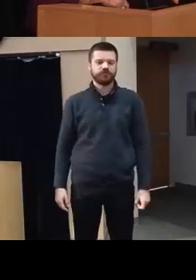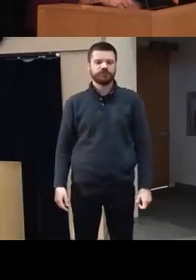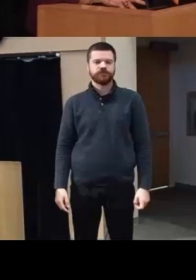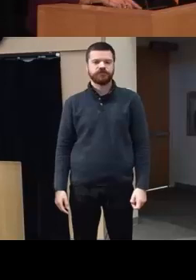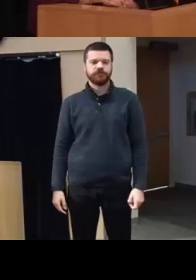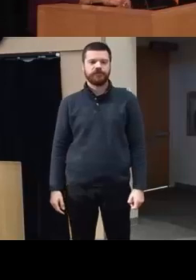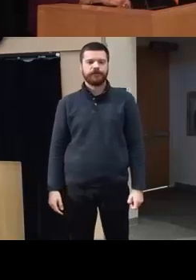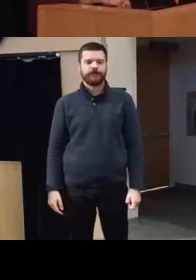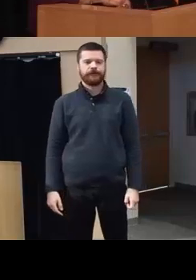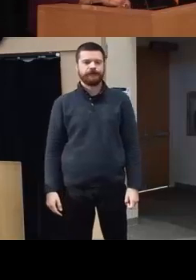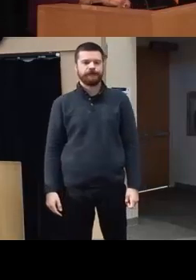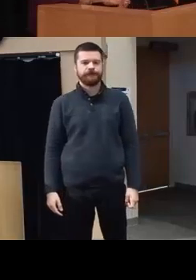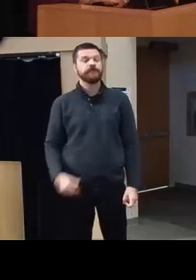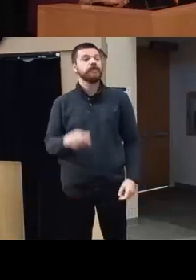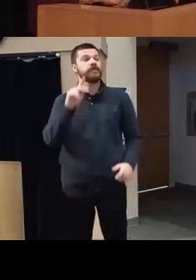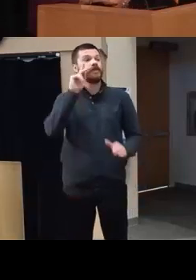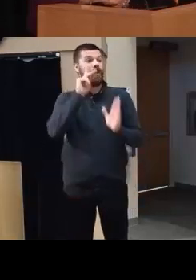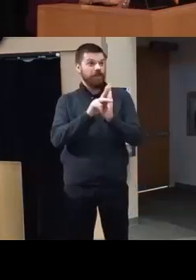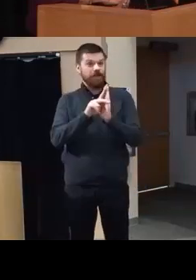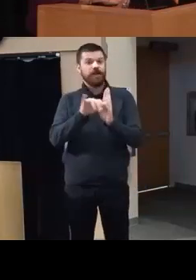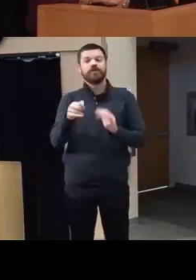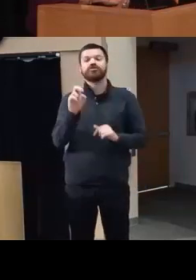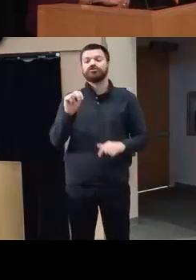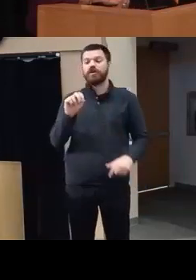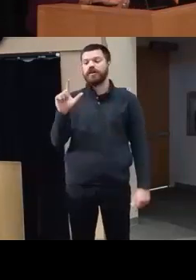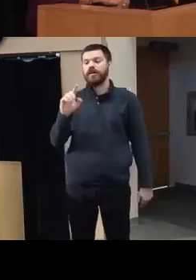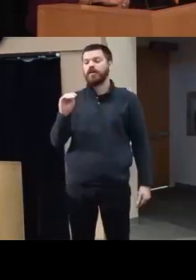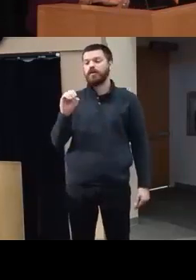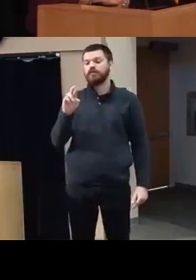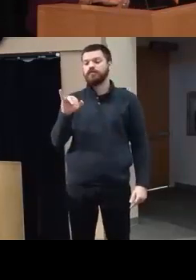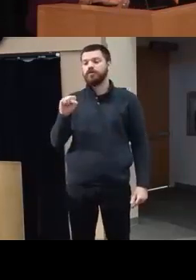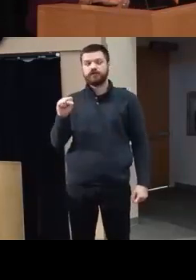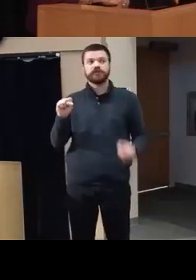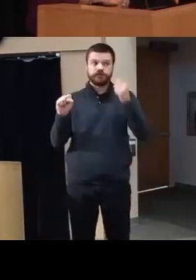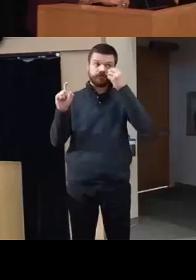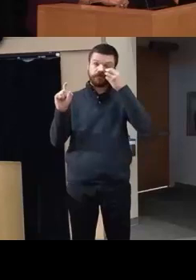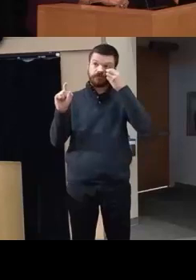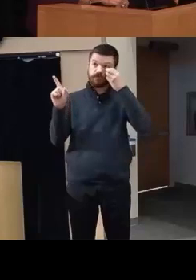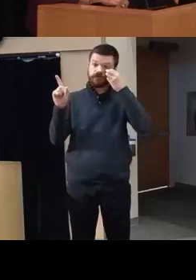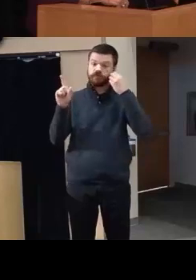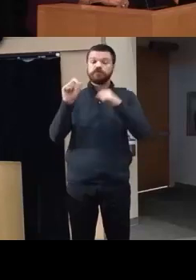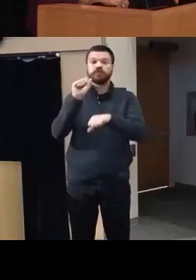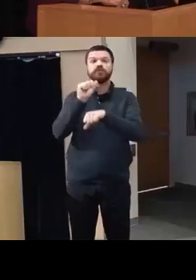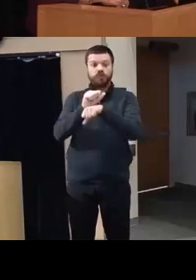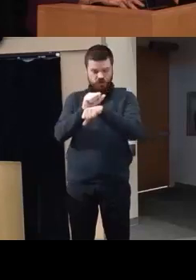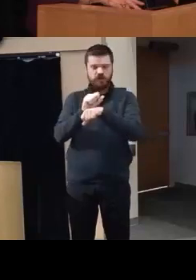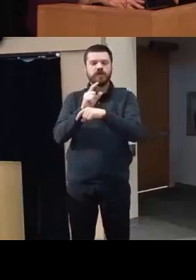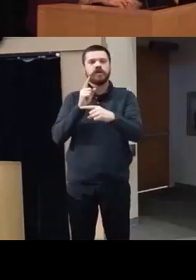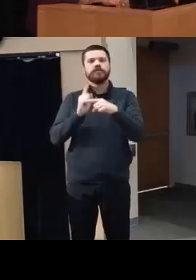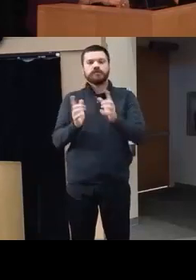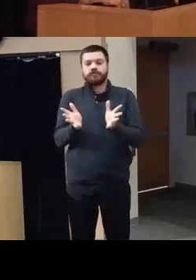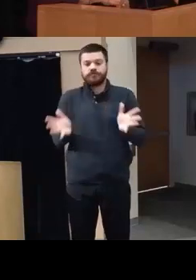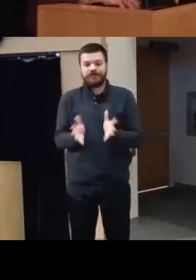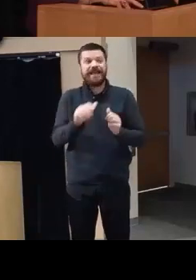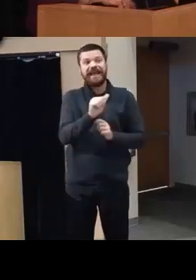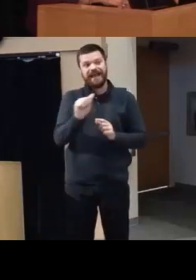In Kodak, Dr. John L. Norris was working, and he promoted the